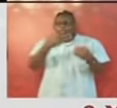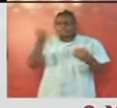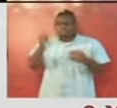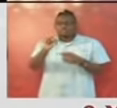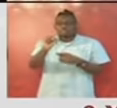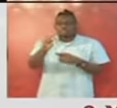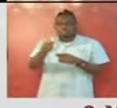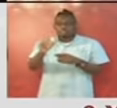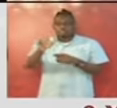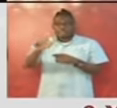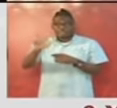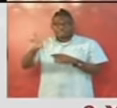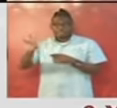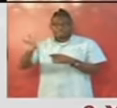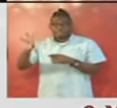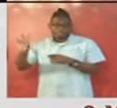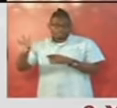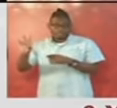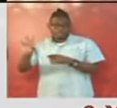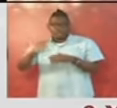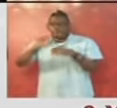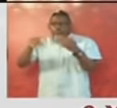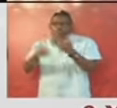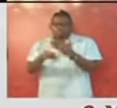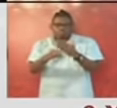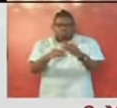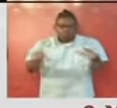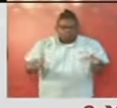3,367. Total number of active positives,